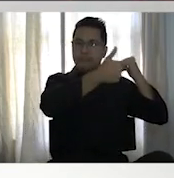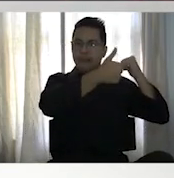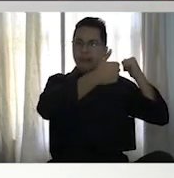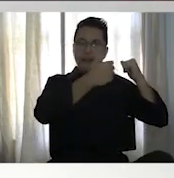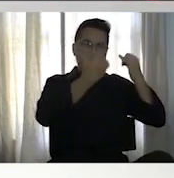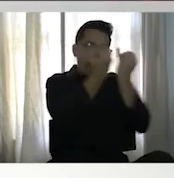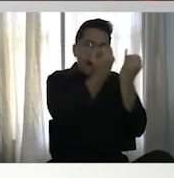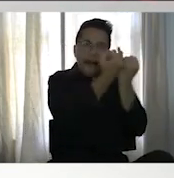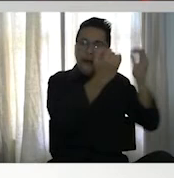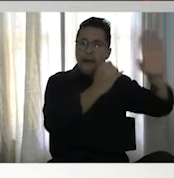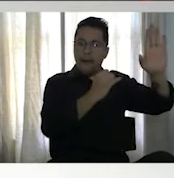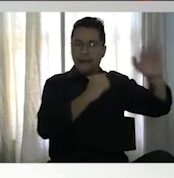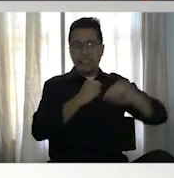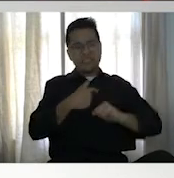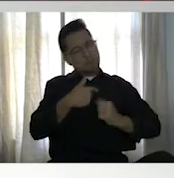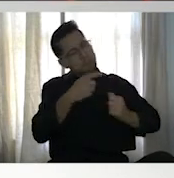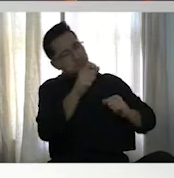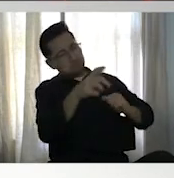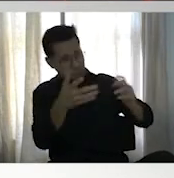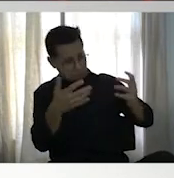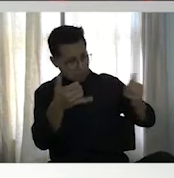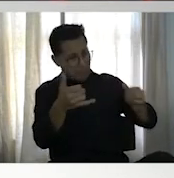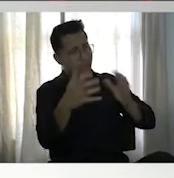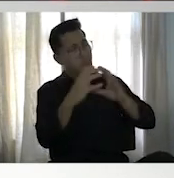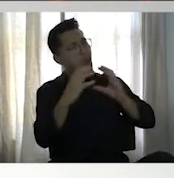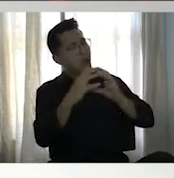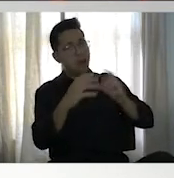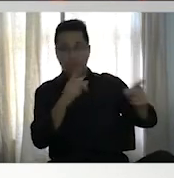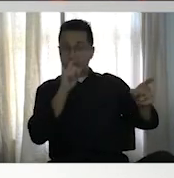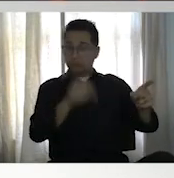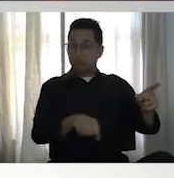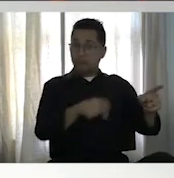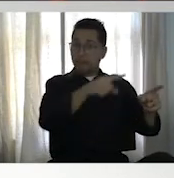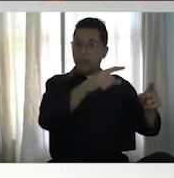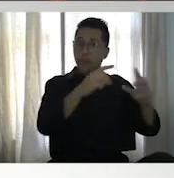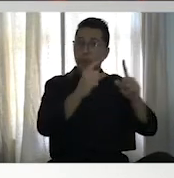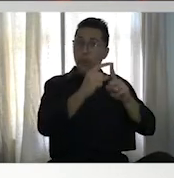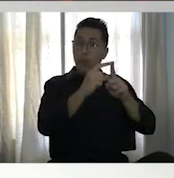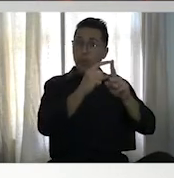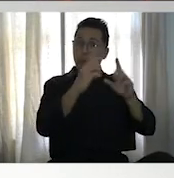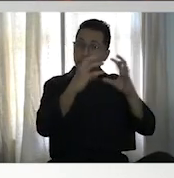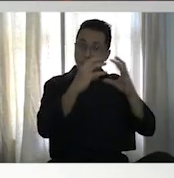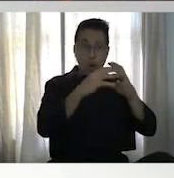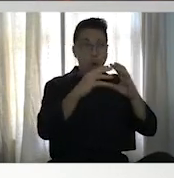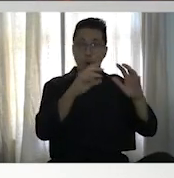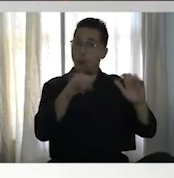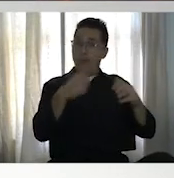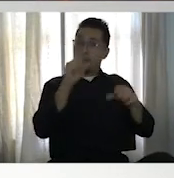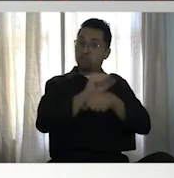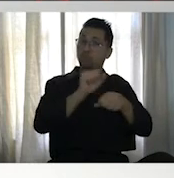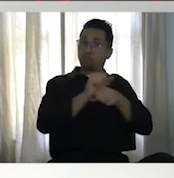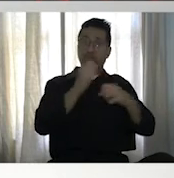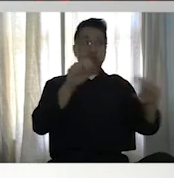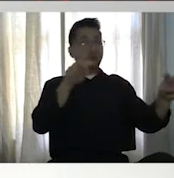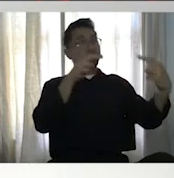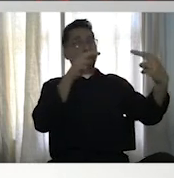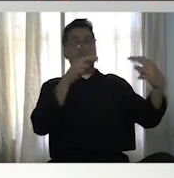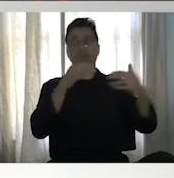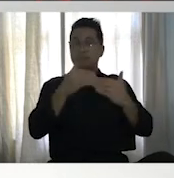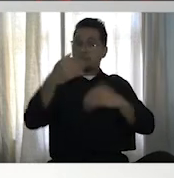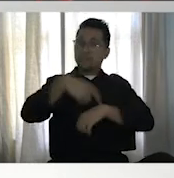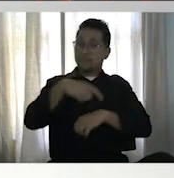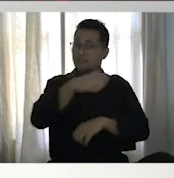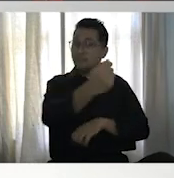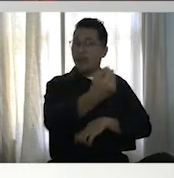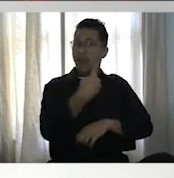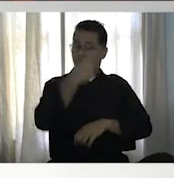just said, well, let's play ball. He really loved ball, and that worked. It really got attention. And then he asked for it the next time he